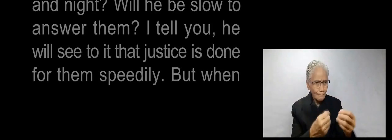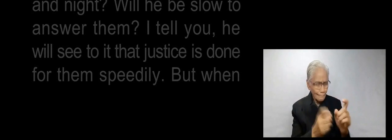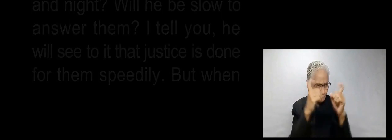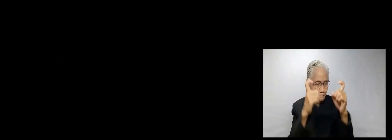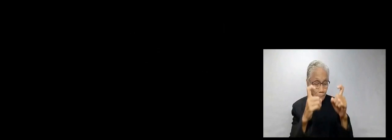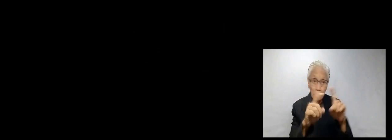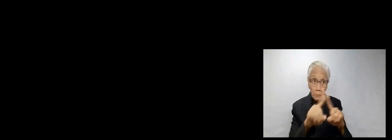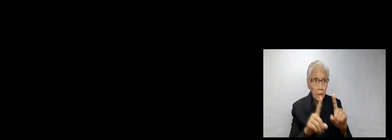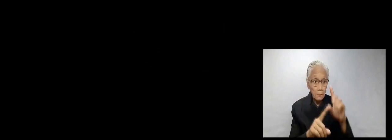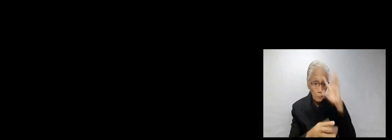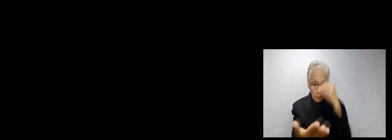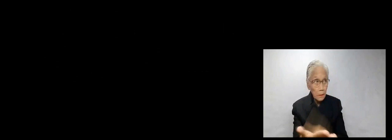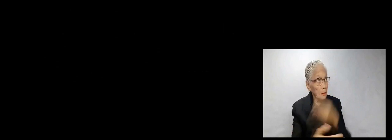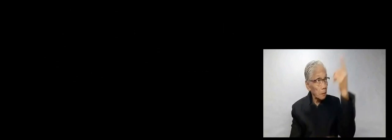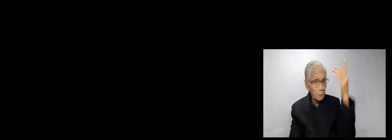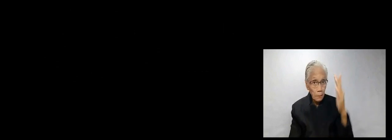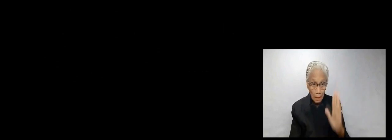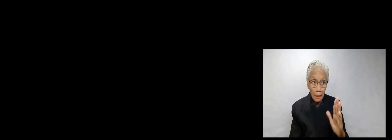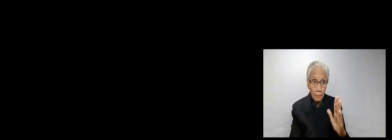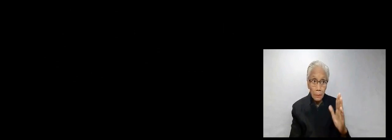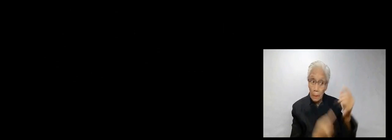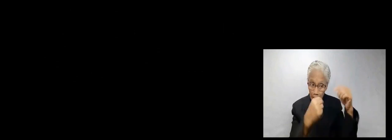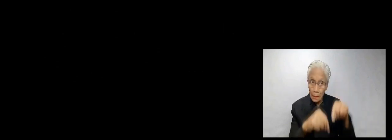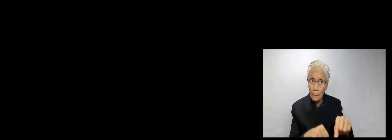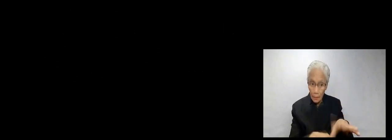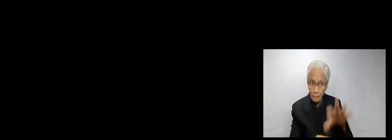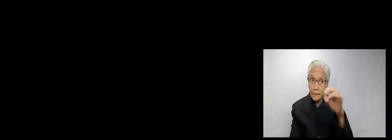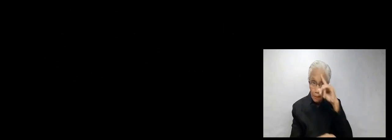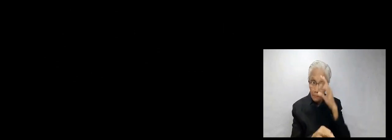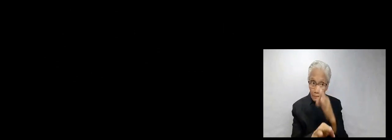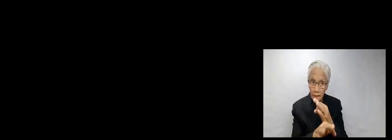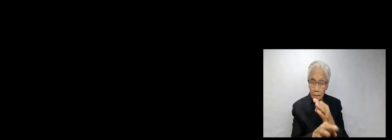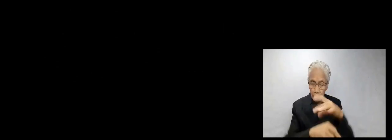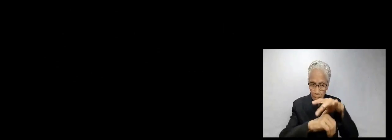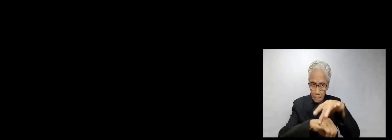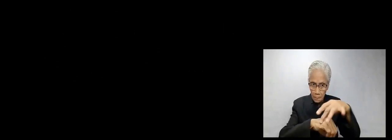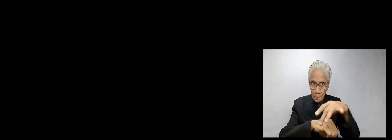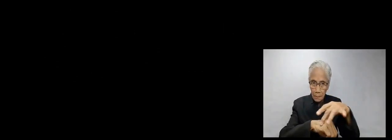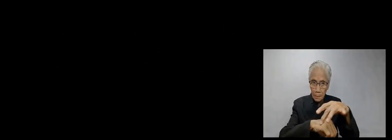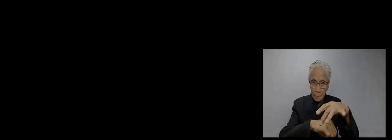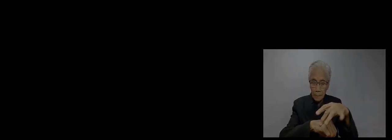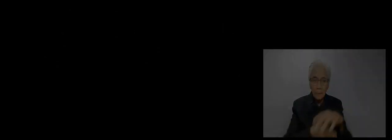But when the Son of Man comes, will he find faith on earth?